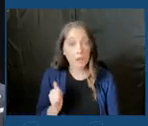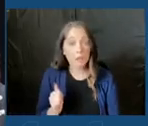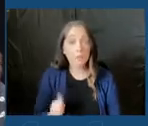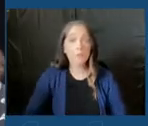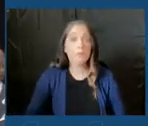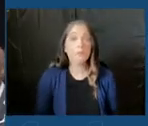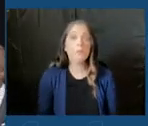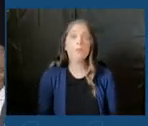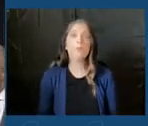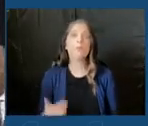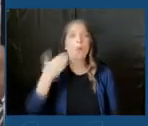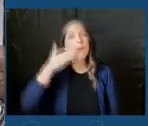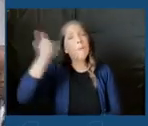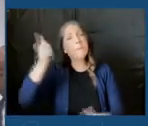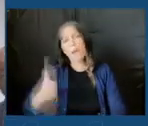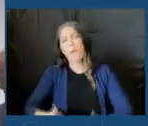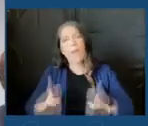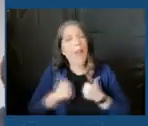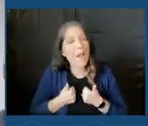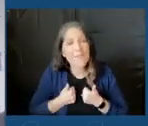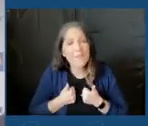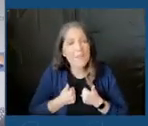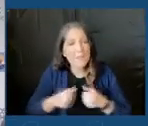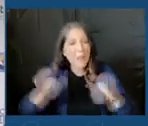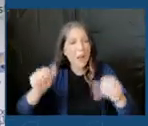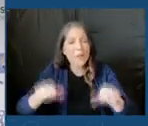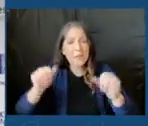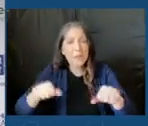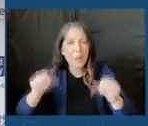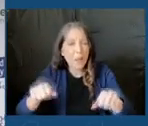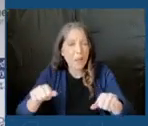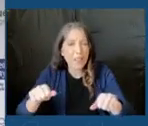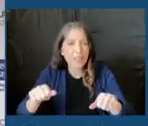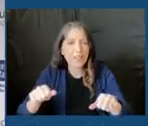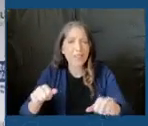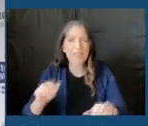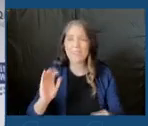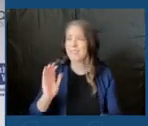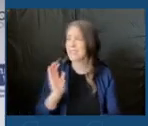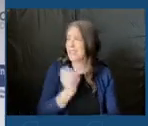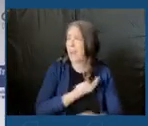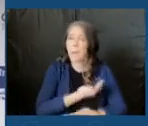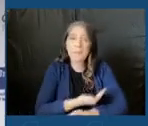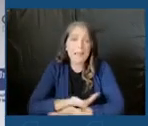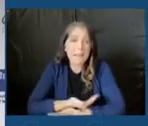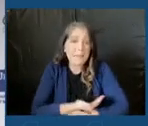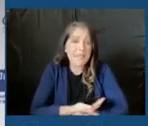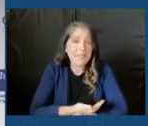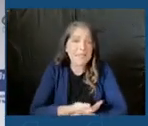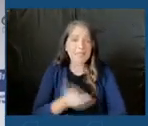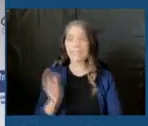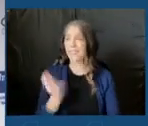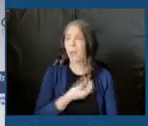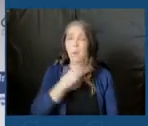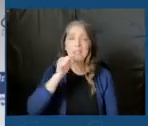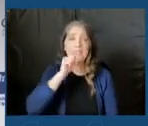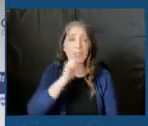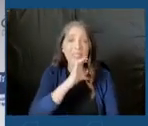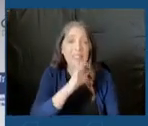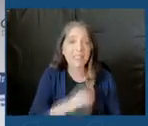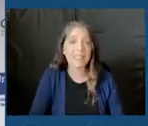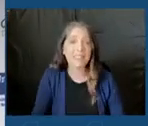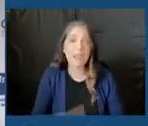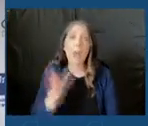there is a better life that awaits all of us, our babies, our seniors, the moms who are so stressed